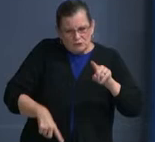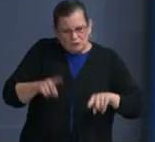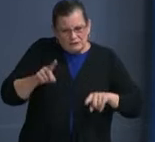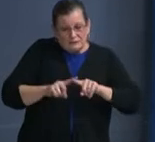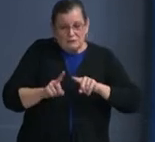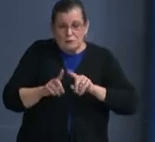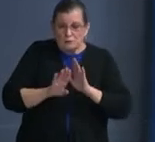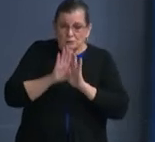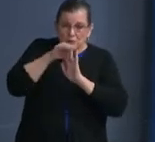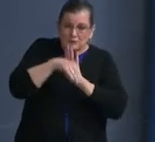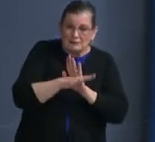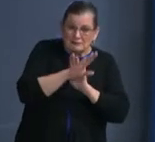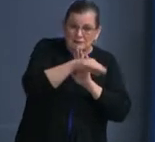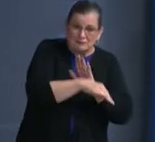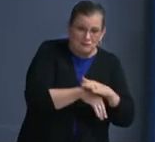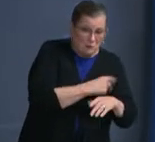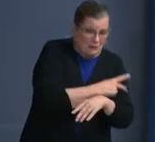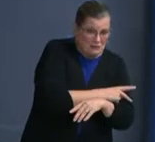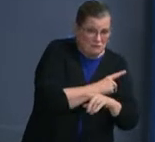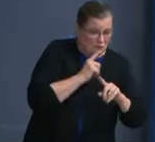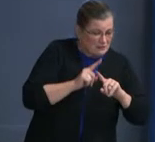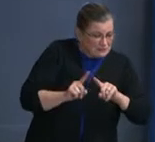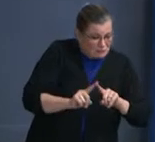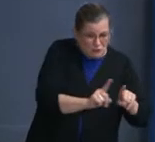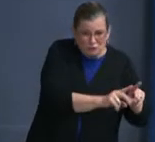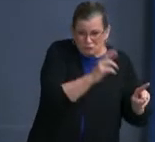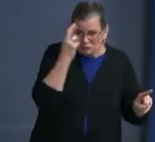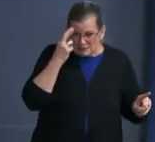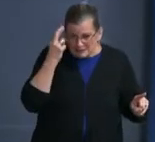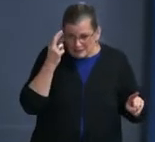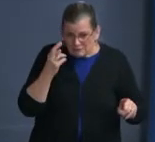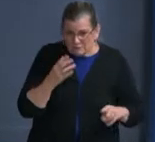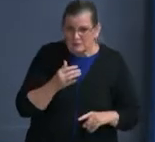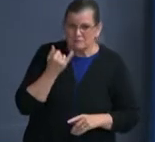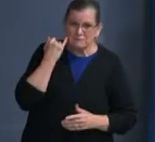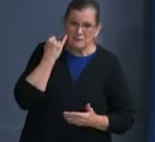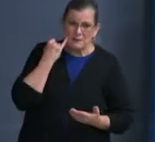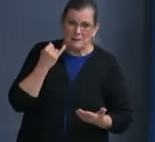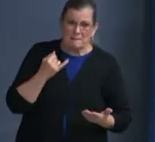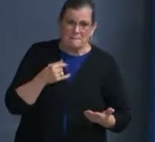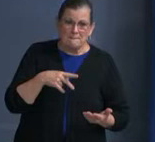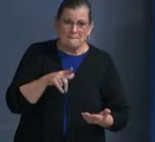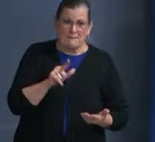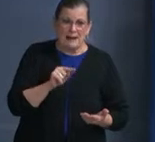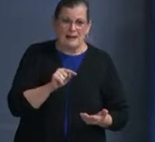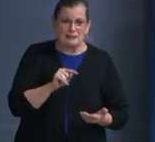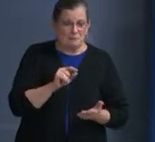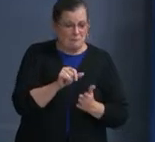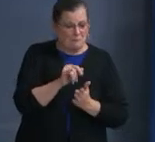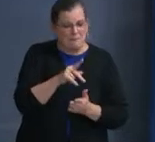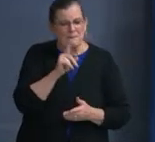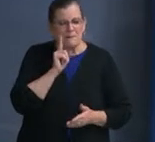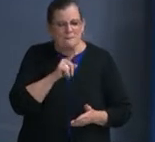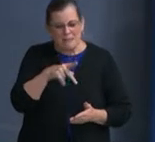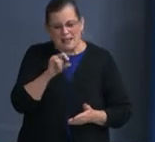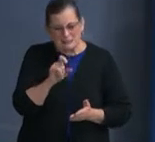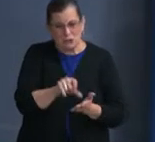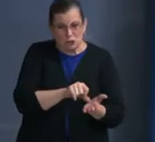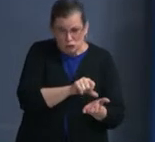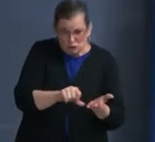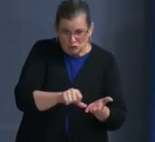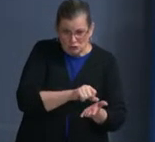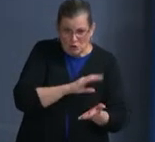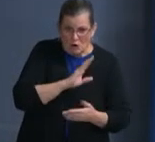patient volumes for different reasons. If their plastic surgeons are offering procedures that require